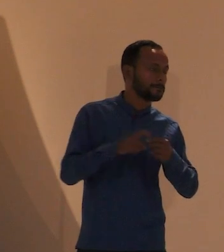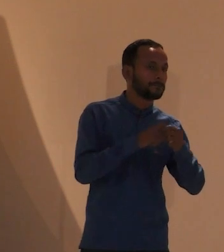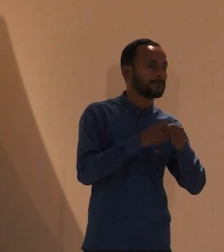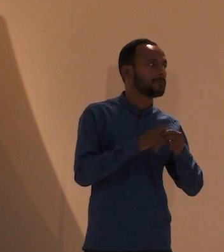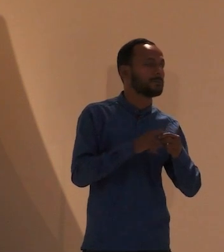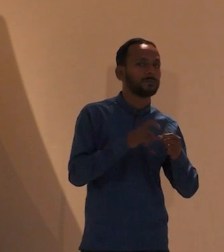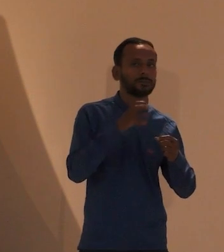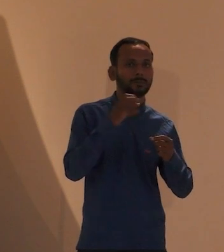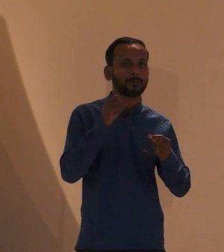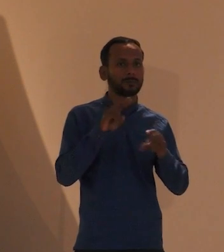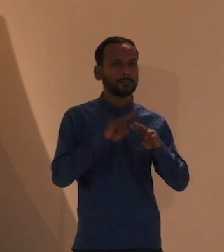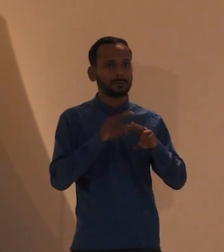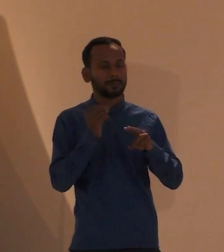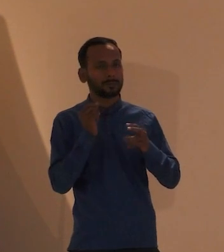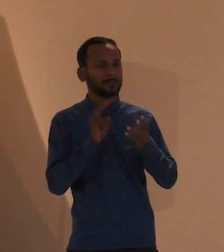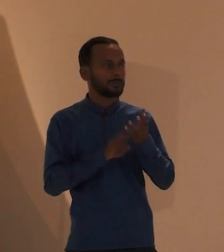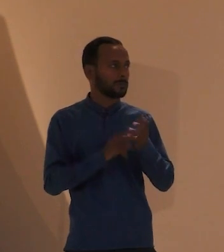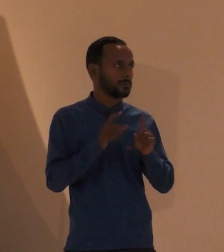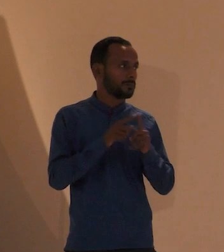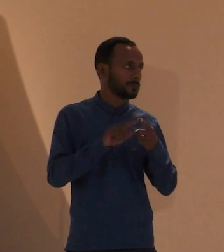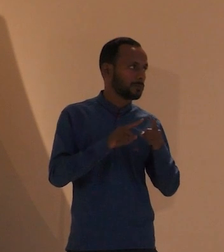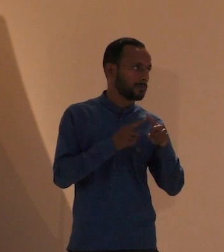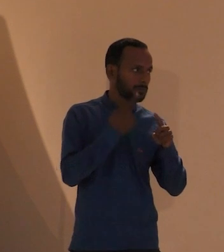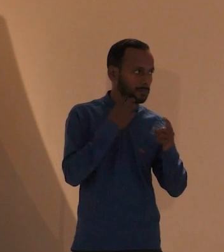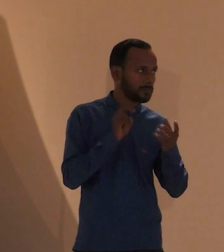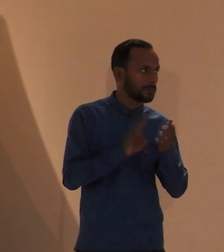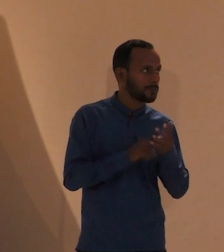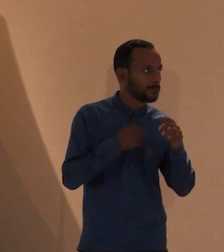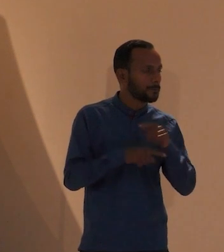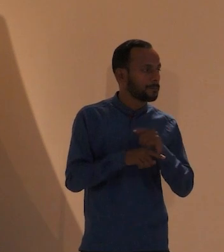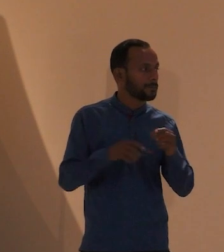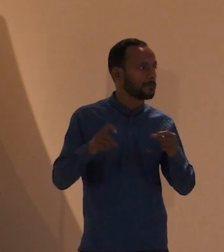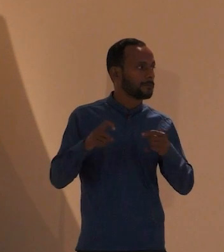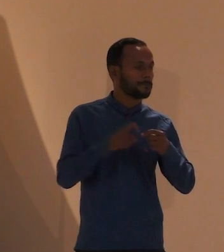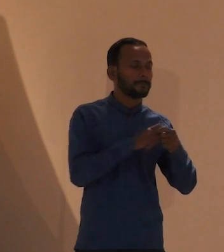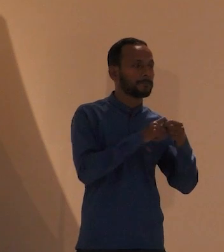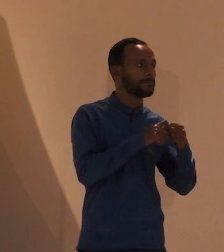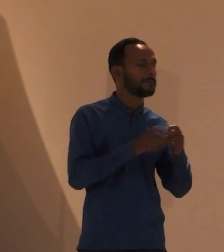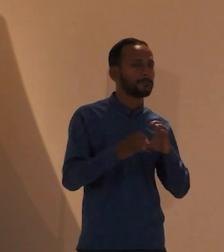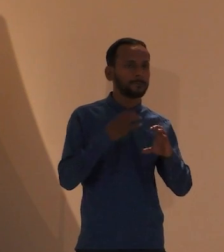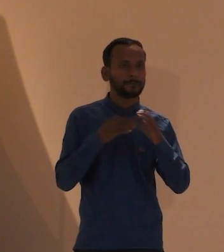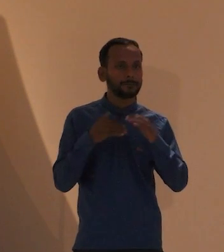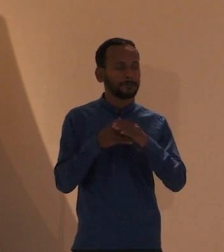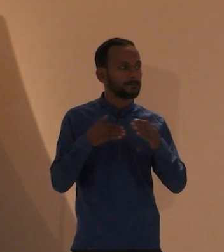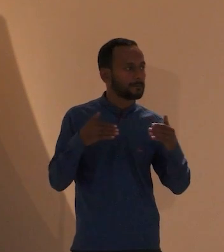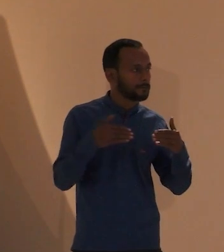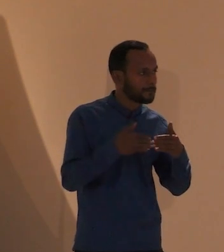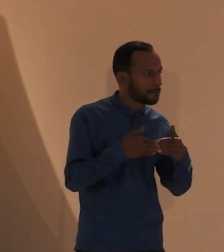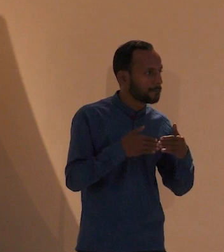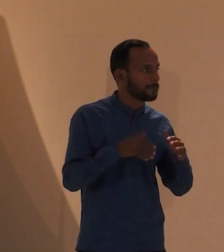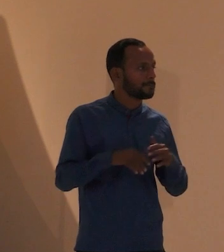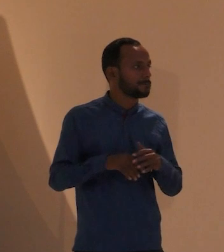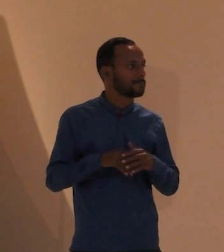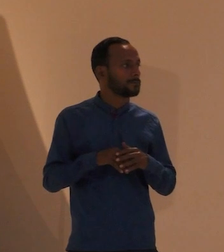to become the second Victoria Memorial Oxford University co-publication is a selection from these huge